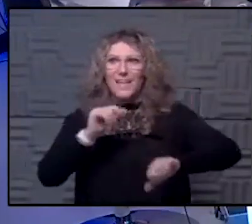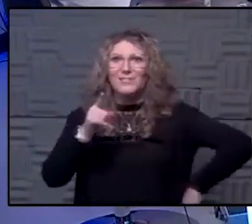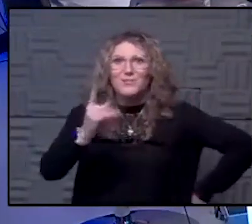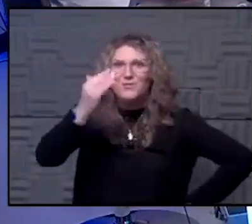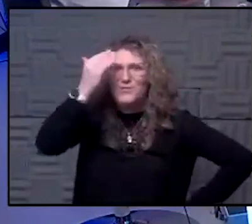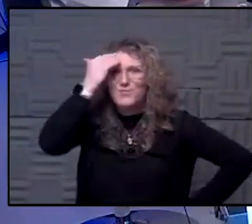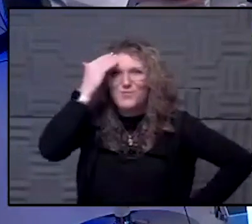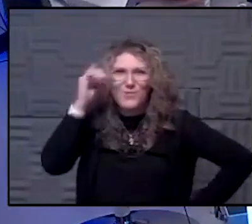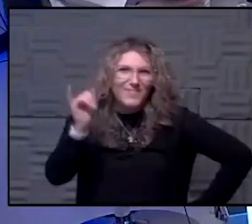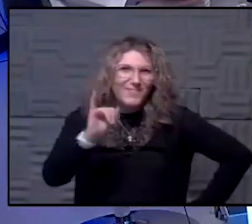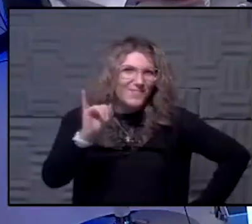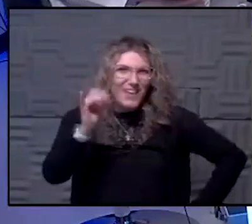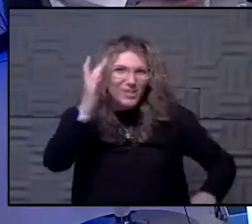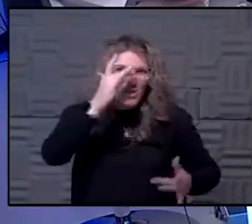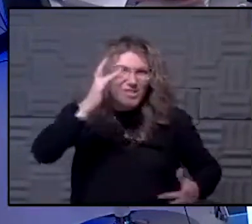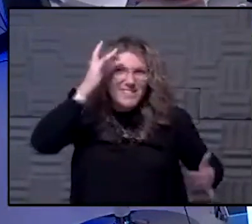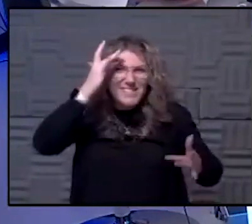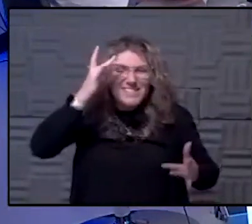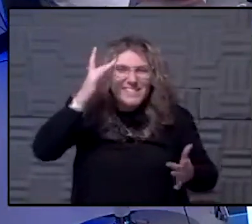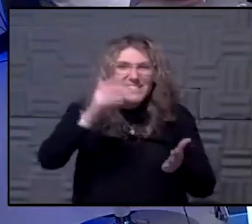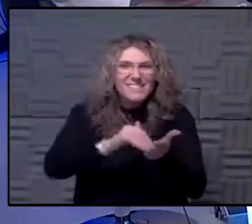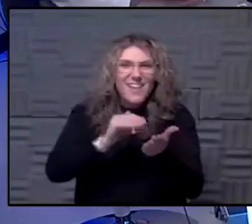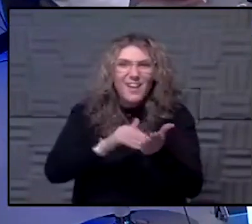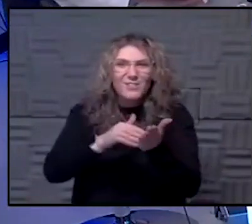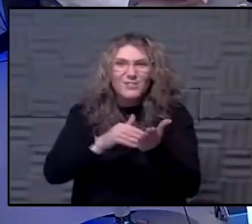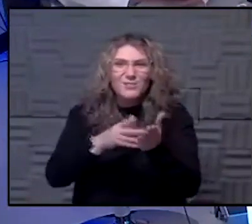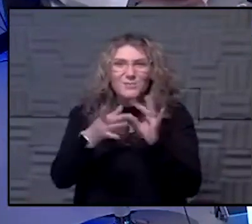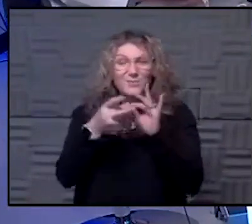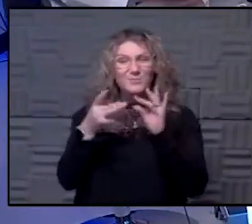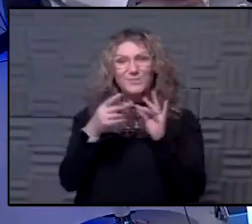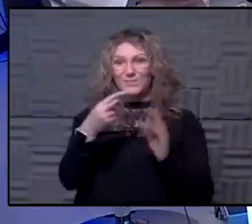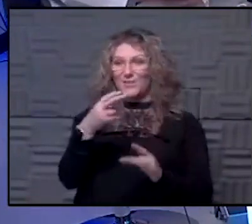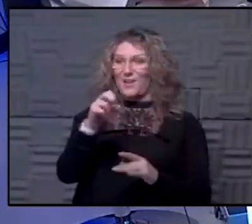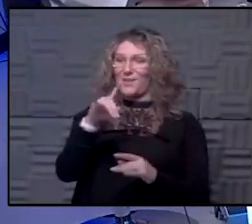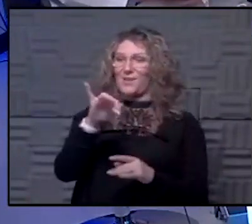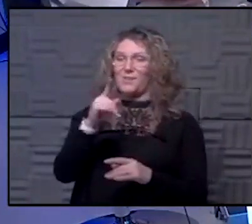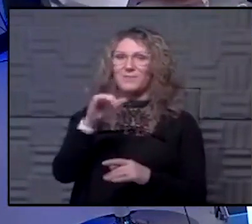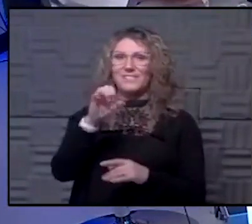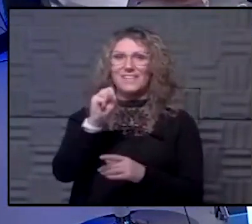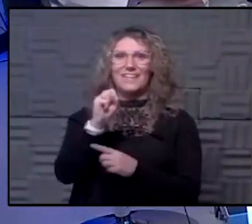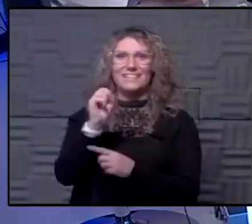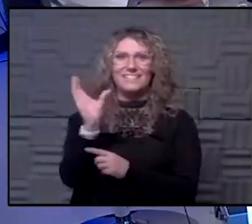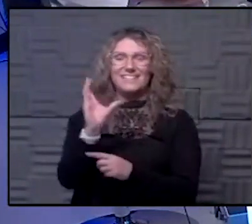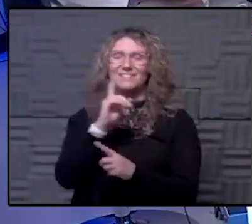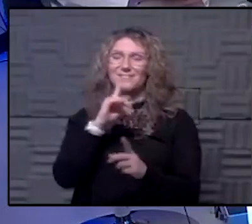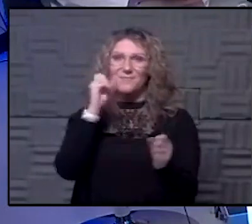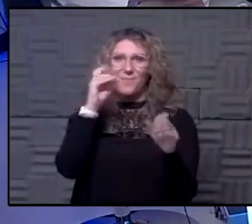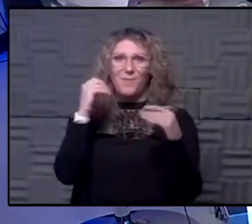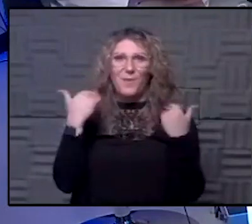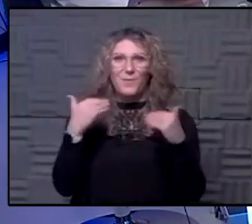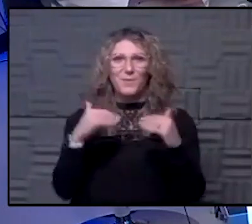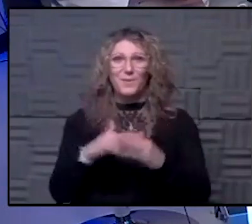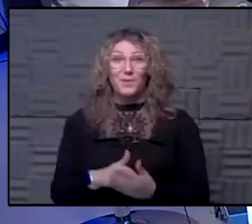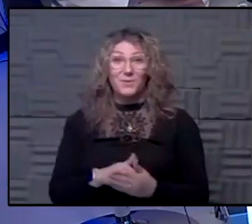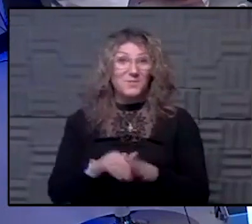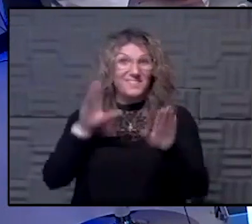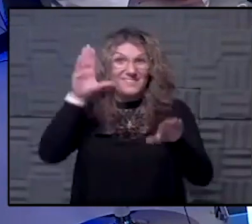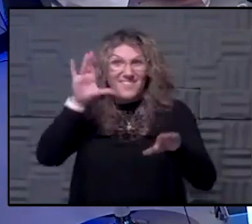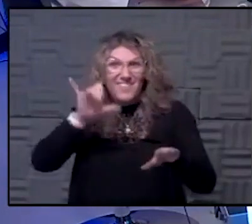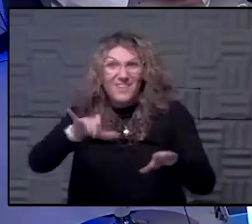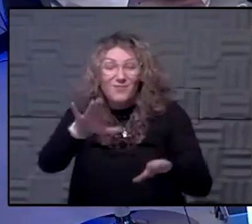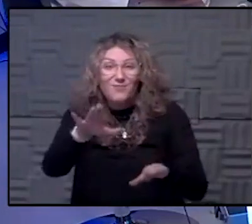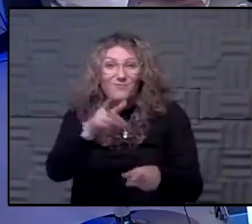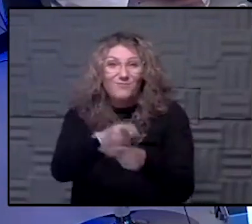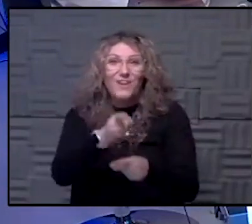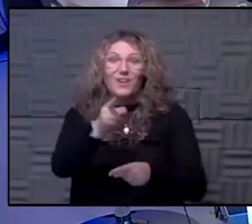knew the infectious disease doctors got to bring up Hep C. It is a remarkable story, though, right? Remarkable, absolutely remarkable. You can testify to that, right?